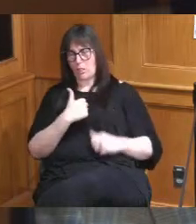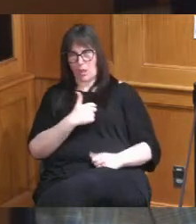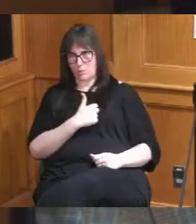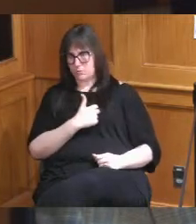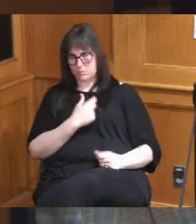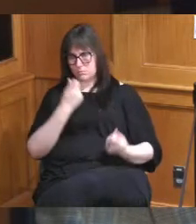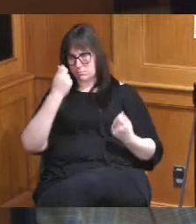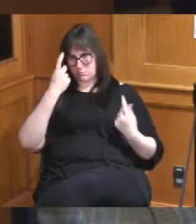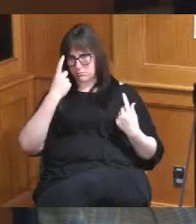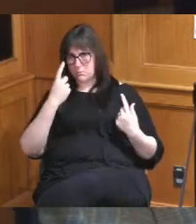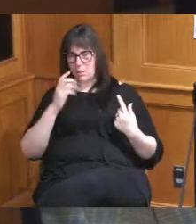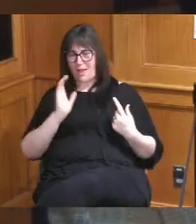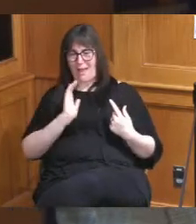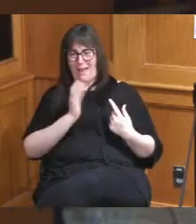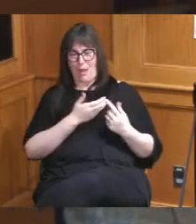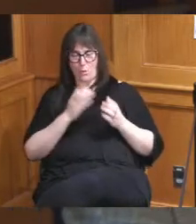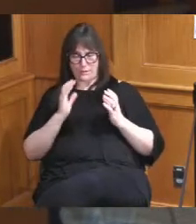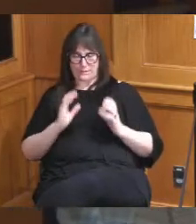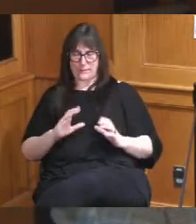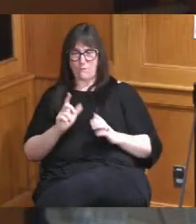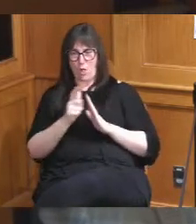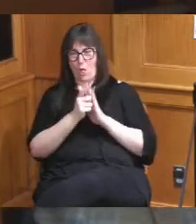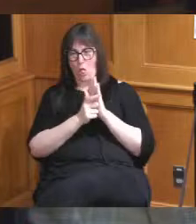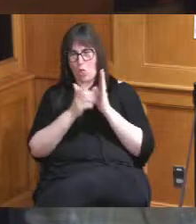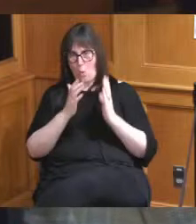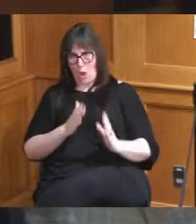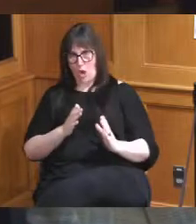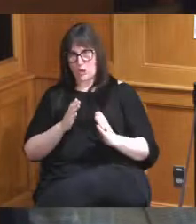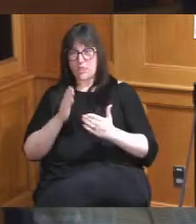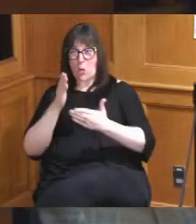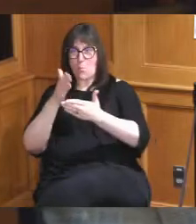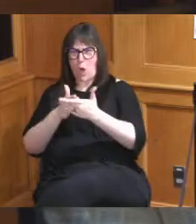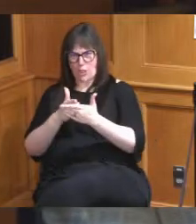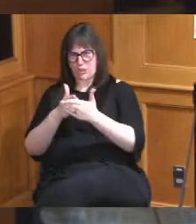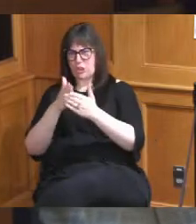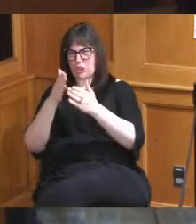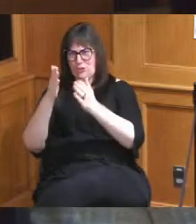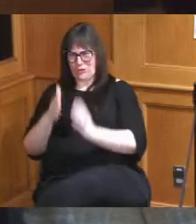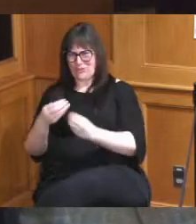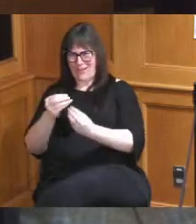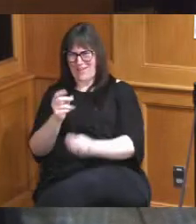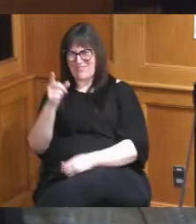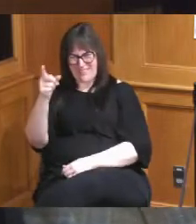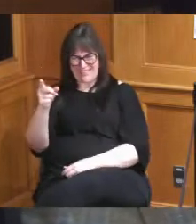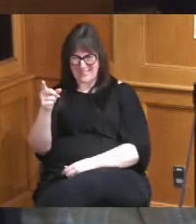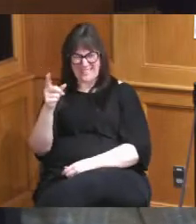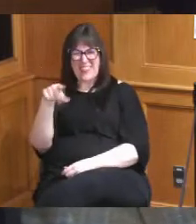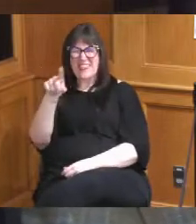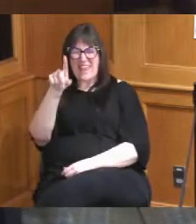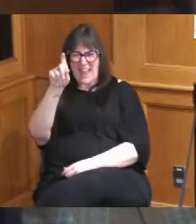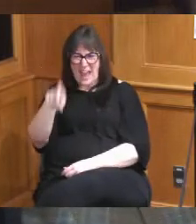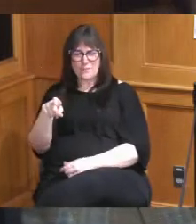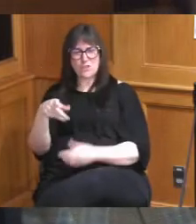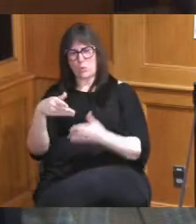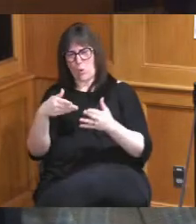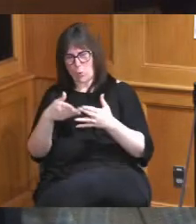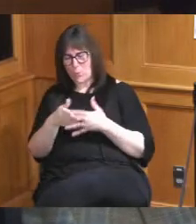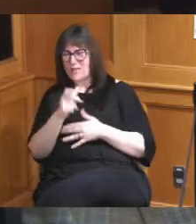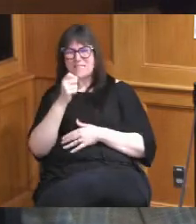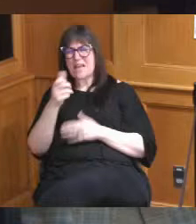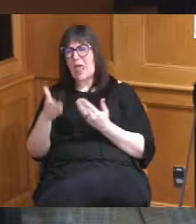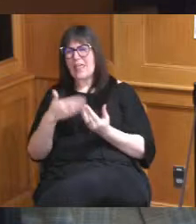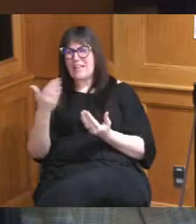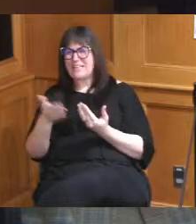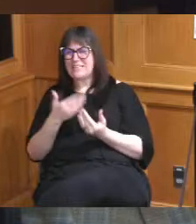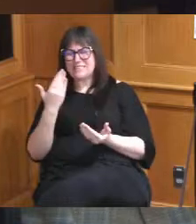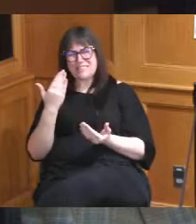civil lawyer is the prosecutor's office, so you know they have to go through, and it's not the most easy